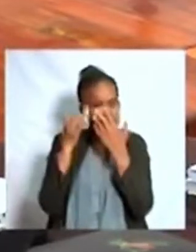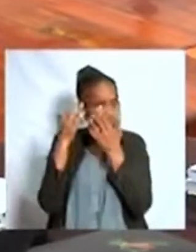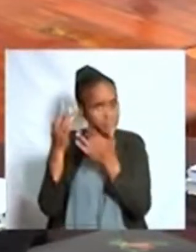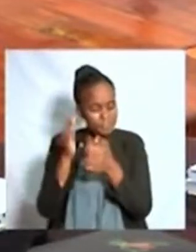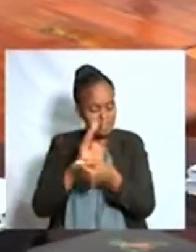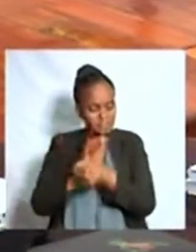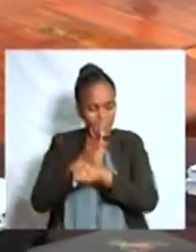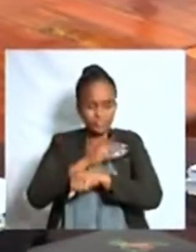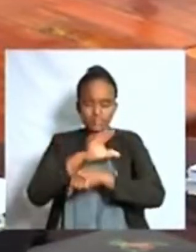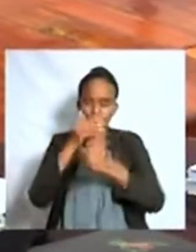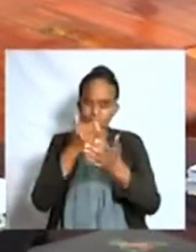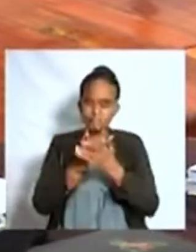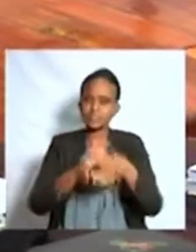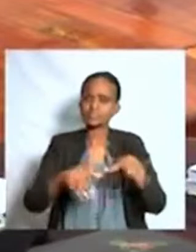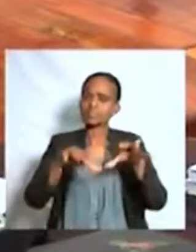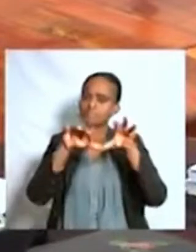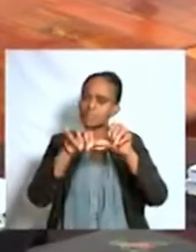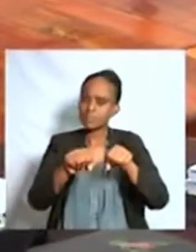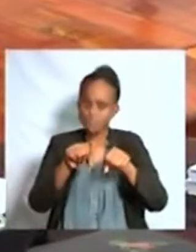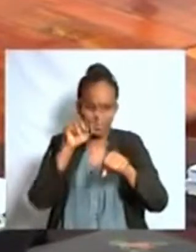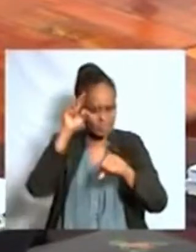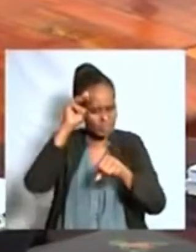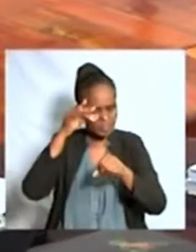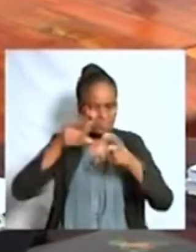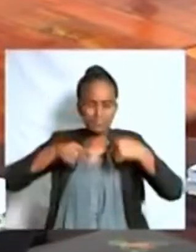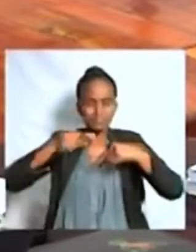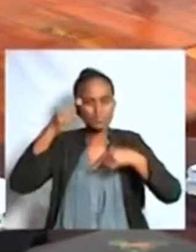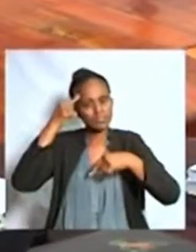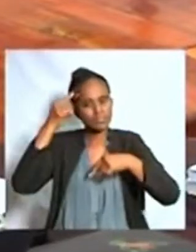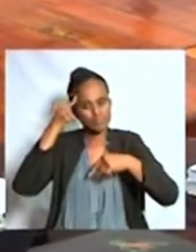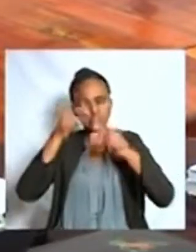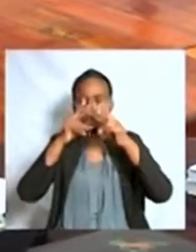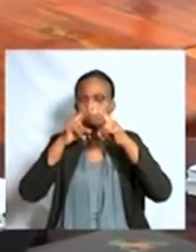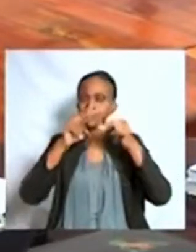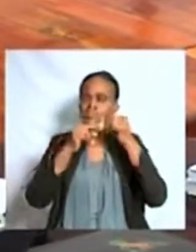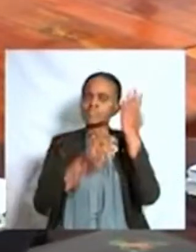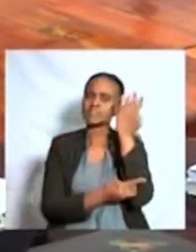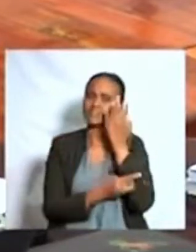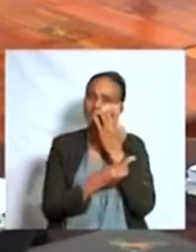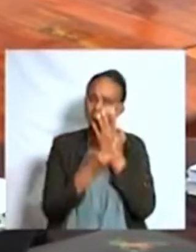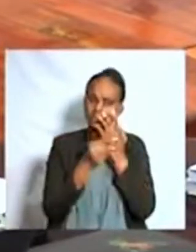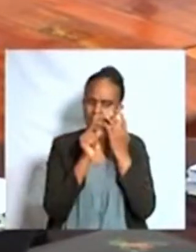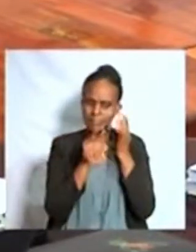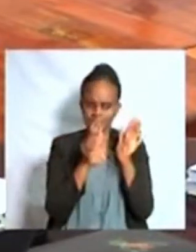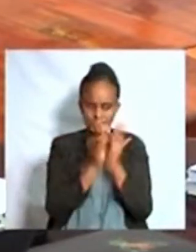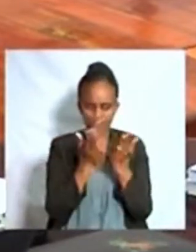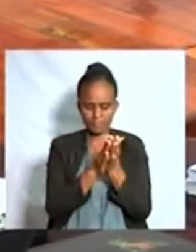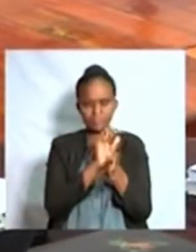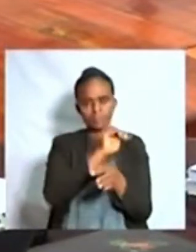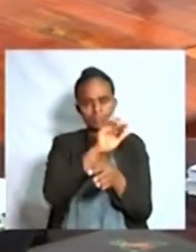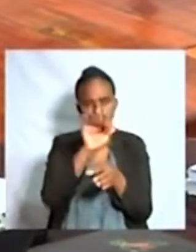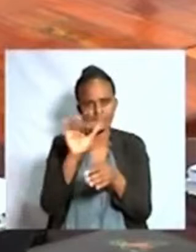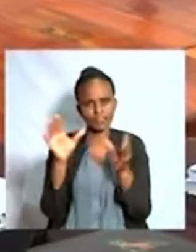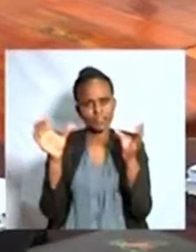after the confirmation by the Ministry of Local Government and Rural Development that the books have been secured. Council management adhered to the